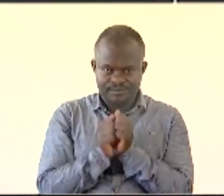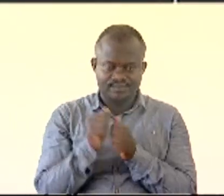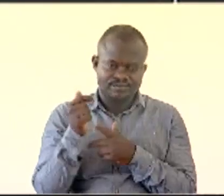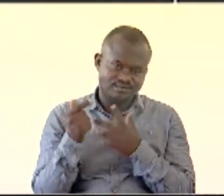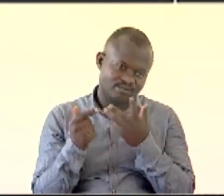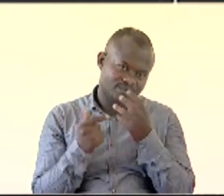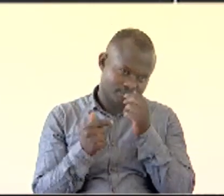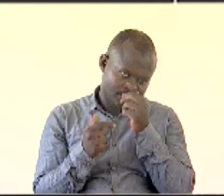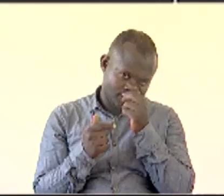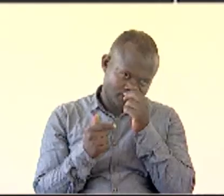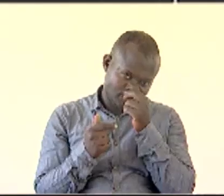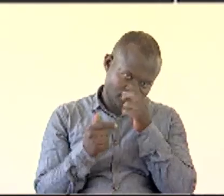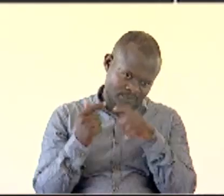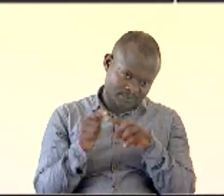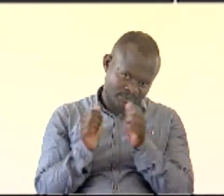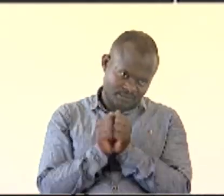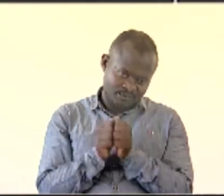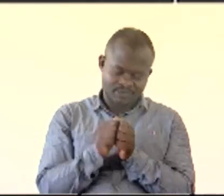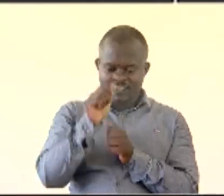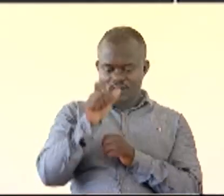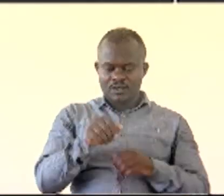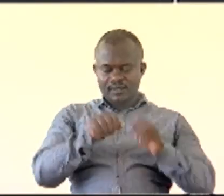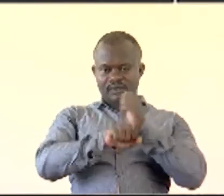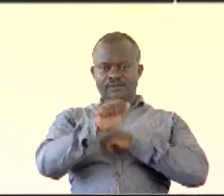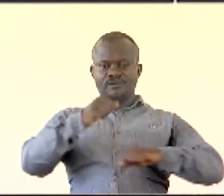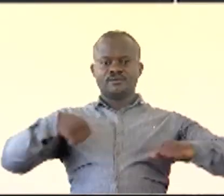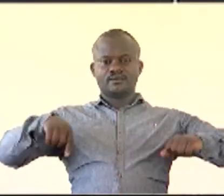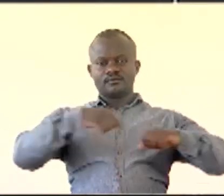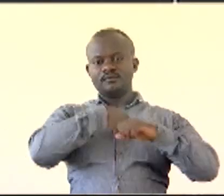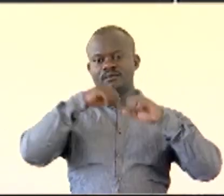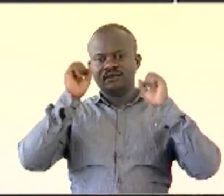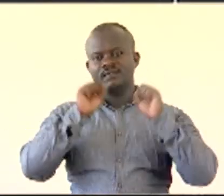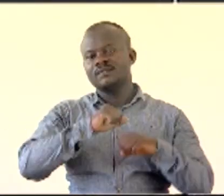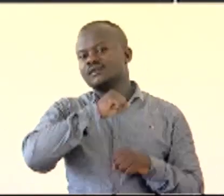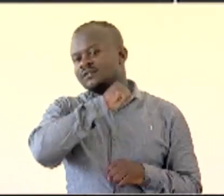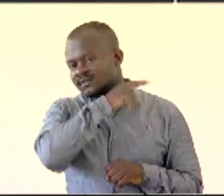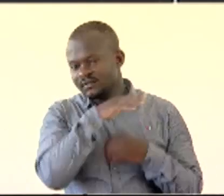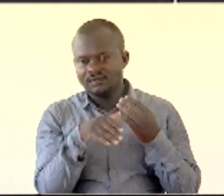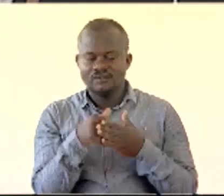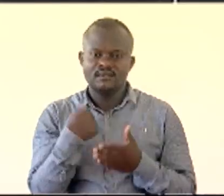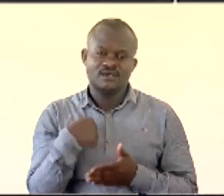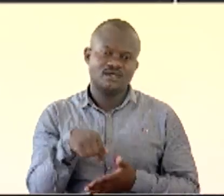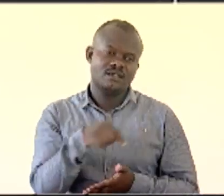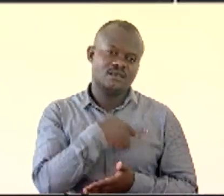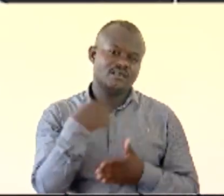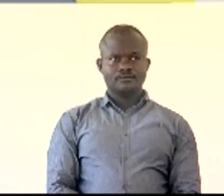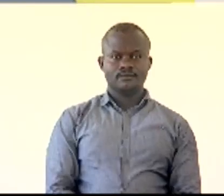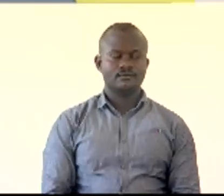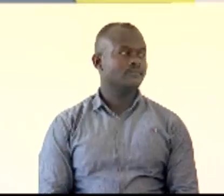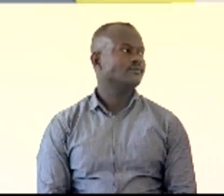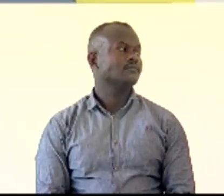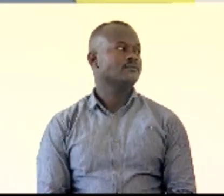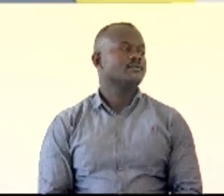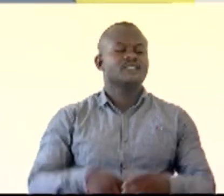chemicals, different human activities can contaminate our environment.